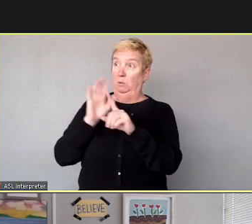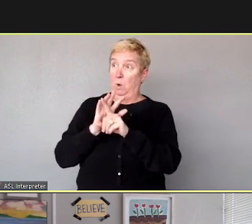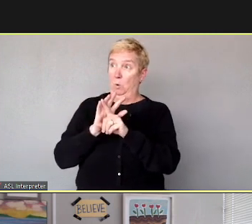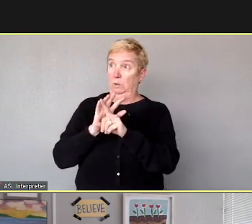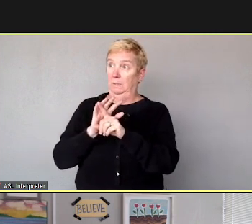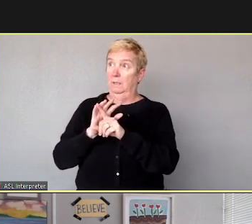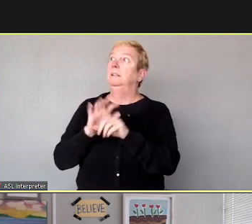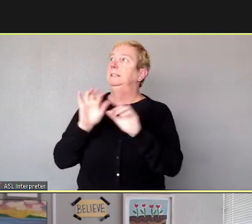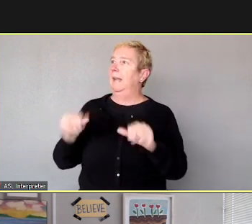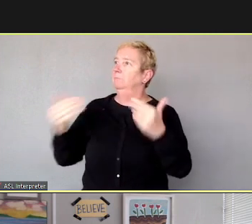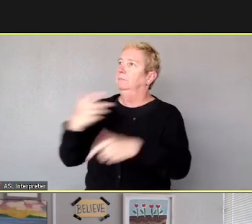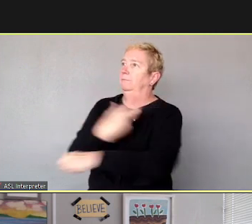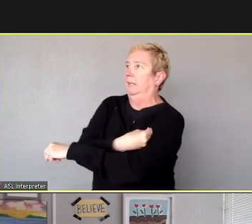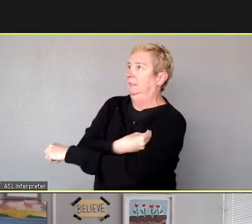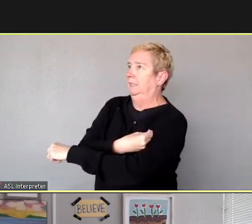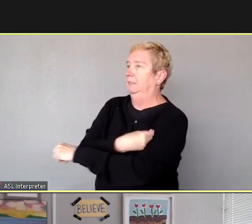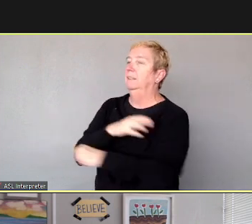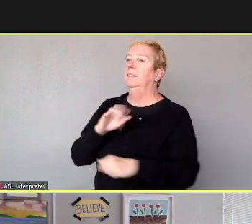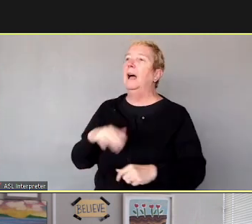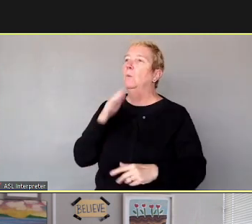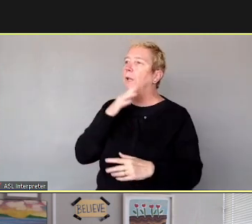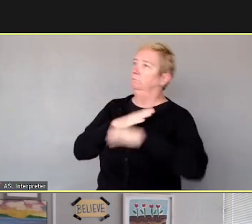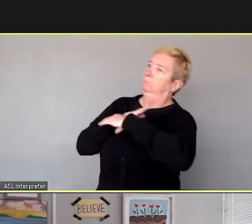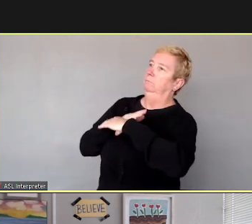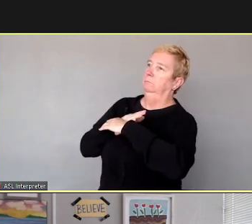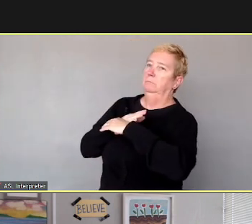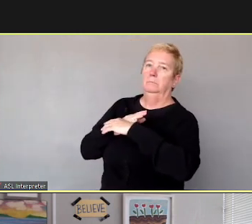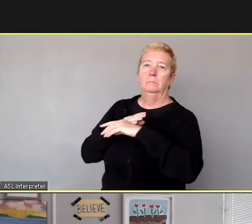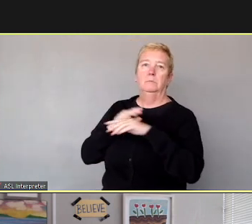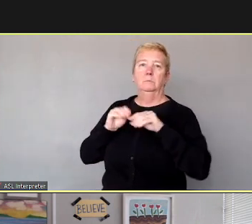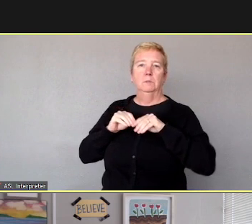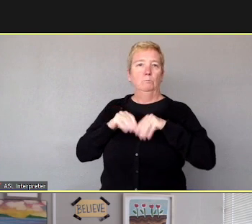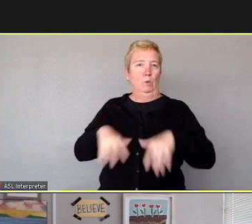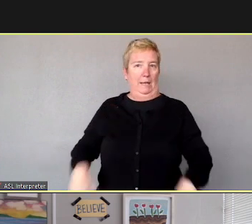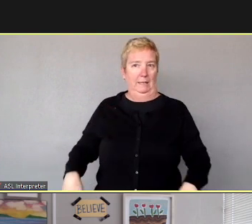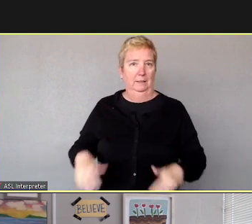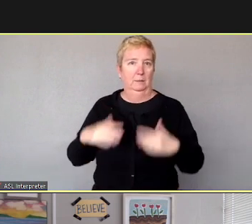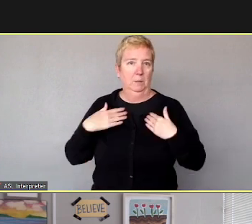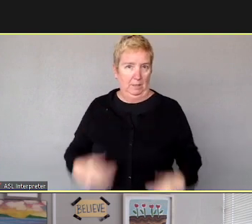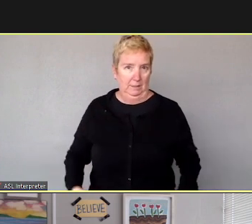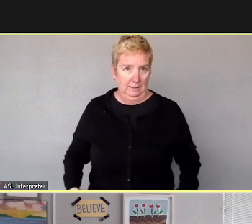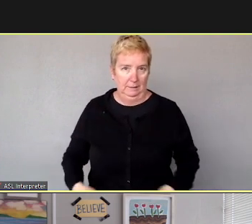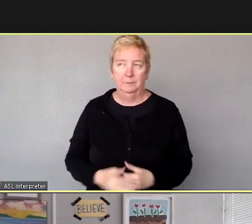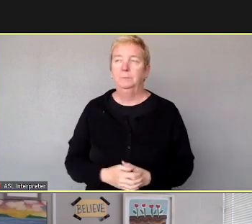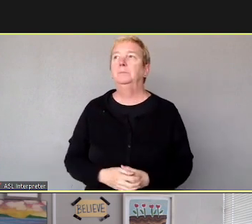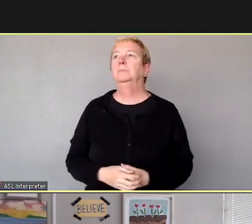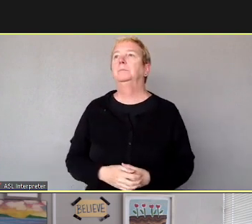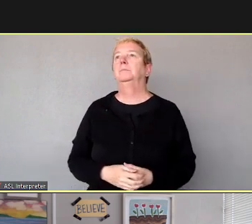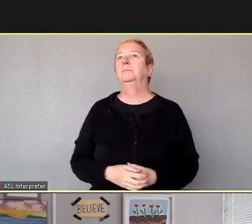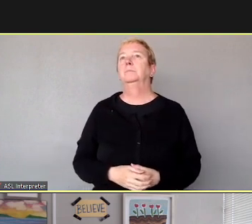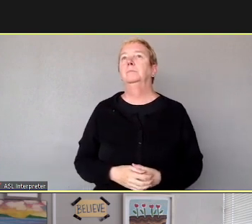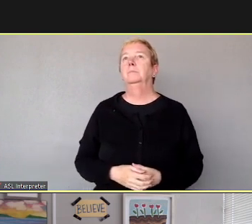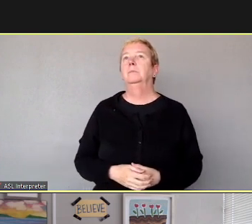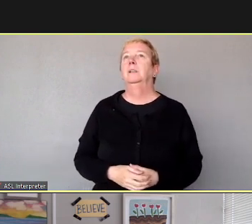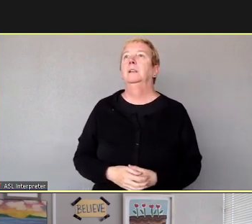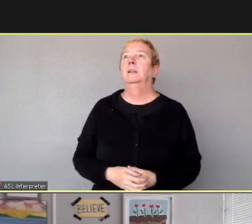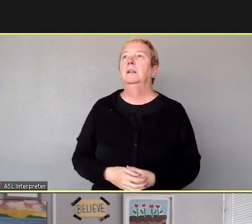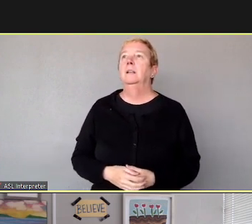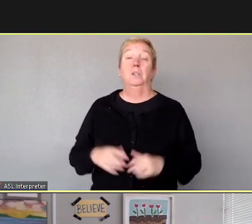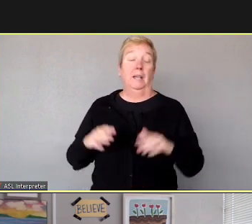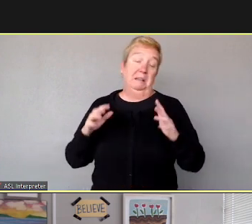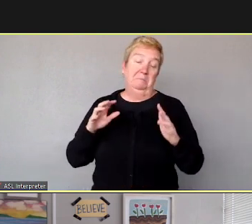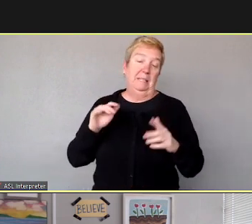days. That will actually prevent the monkeypox from happening. But then if you can actually still get